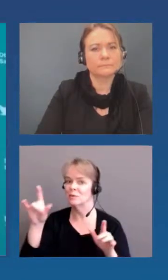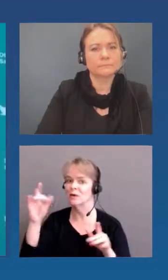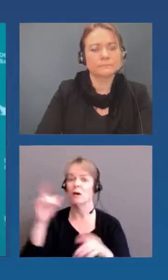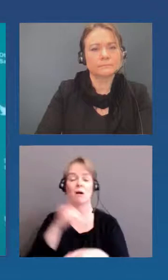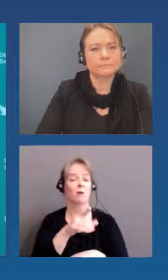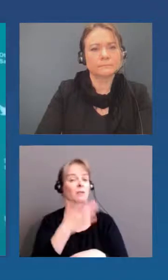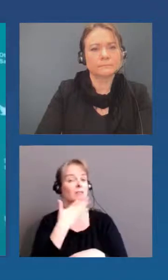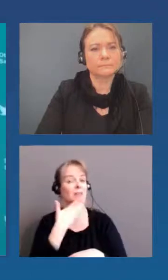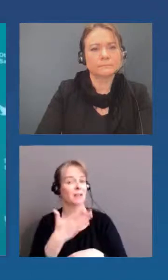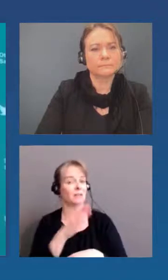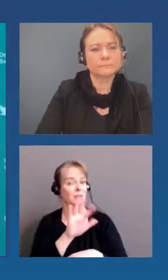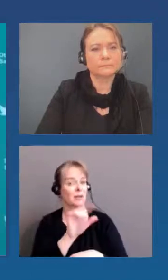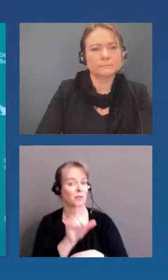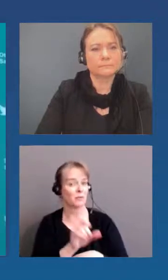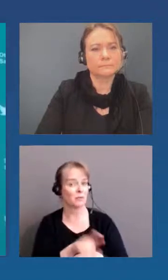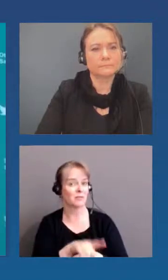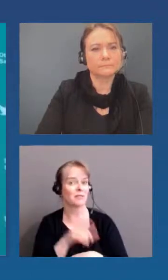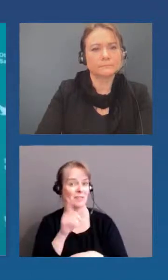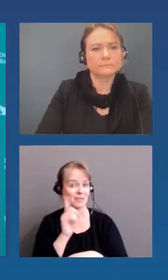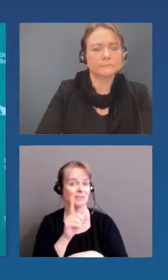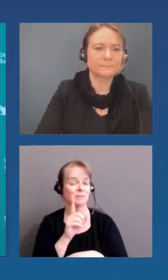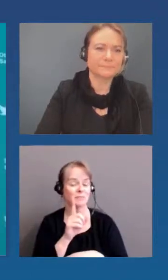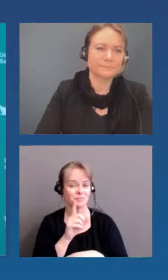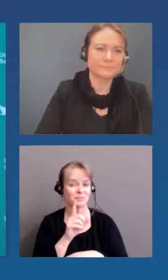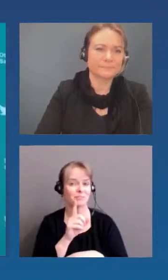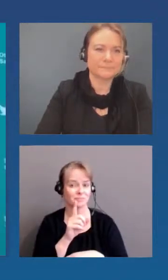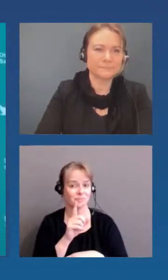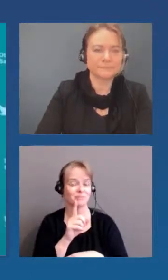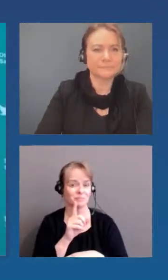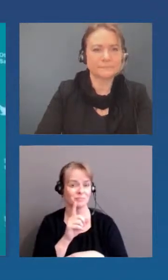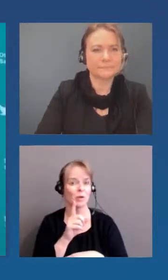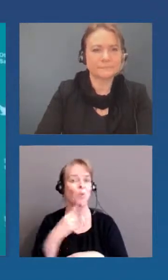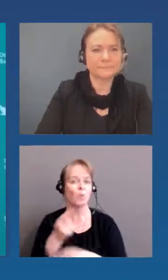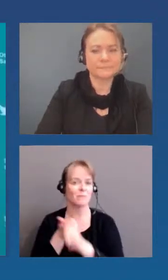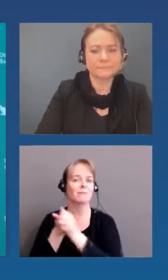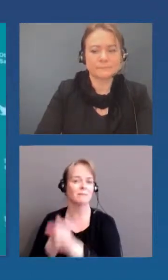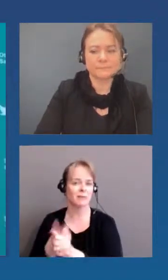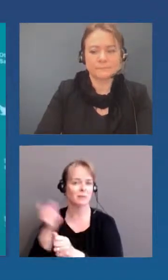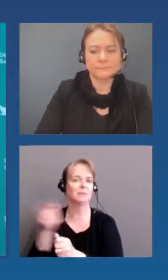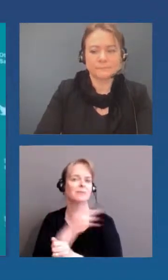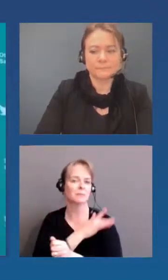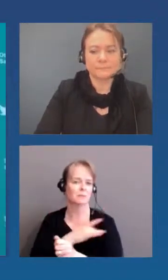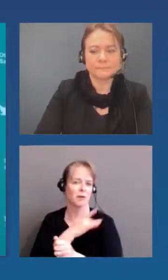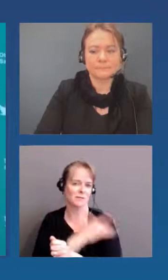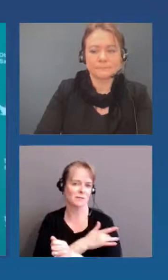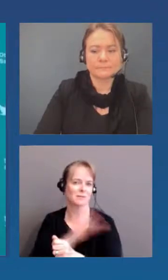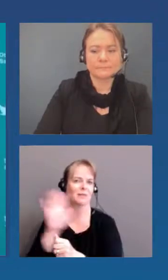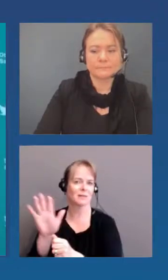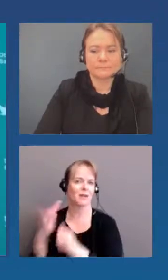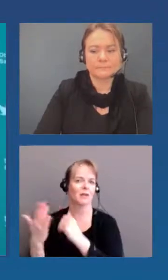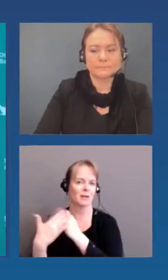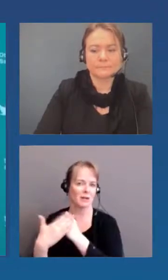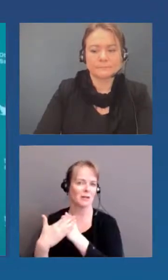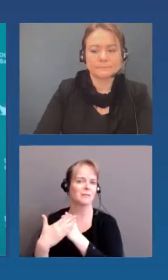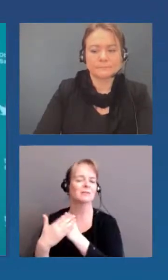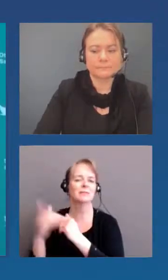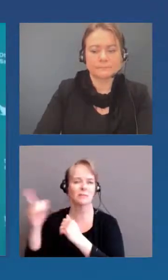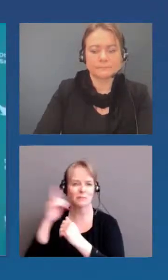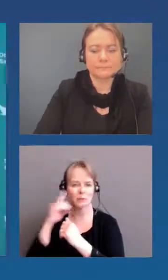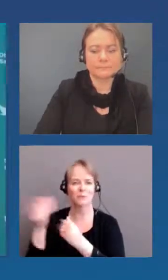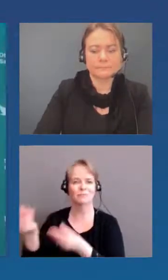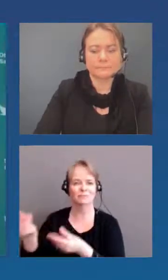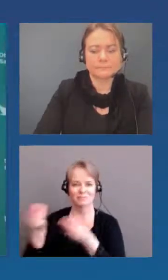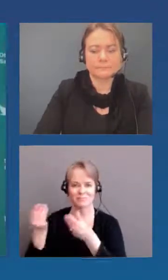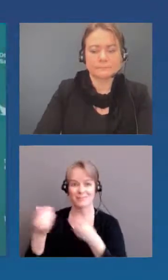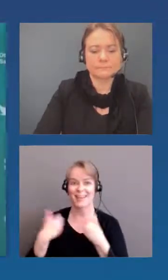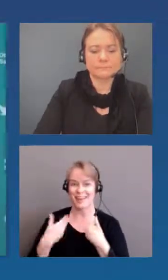very much for that question, because that is what we're using. We are following the provincial guidance document. I have it